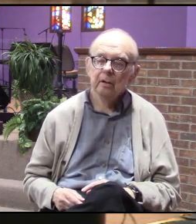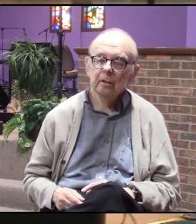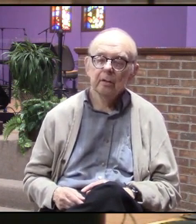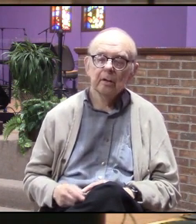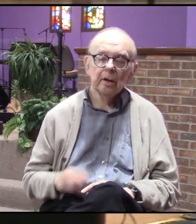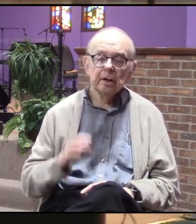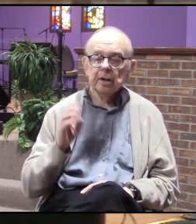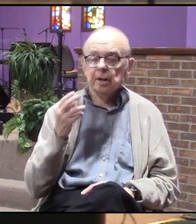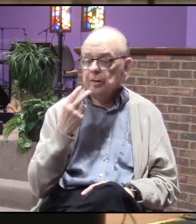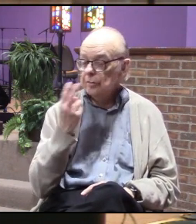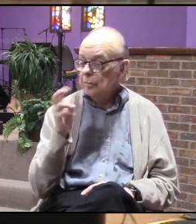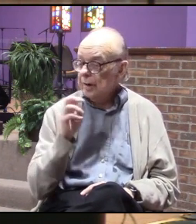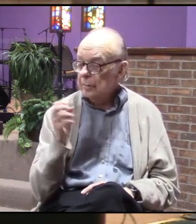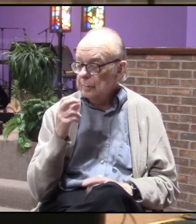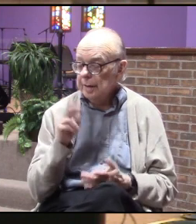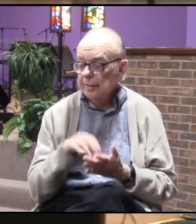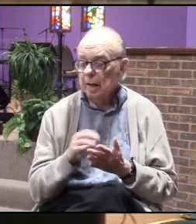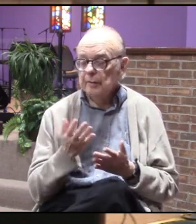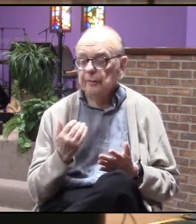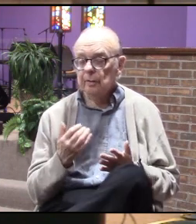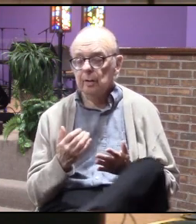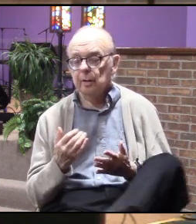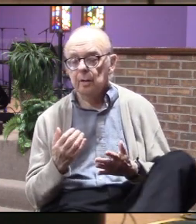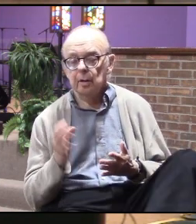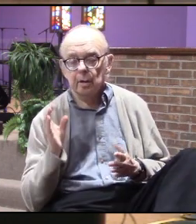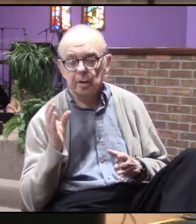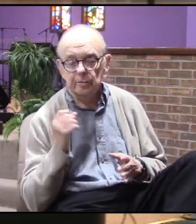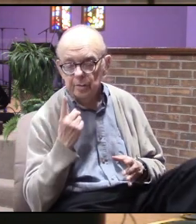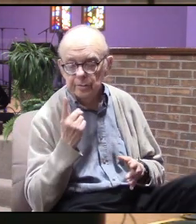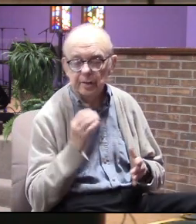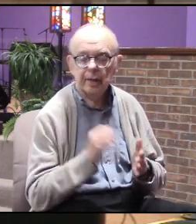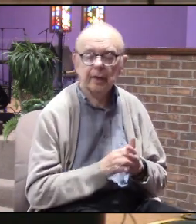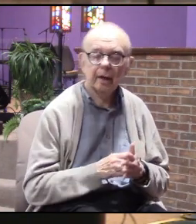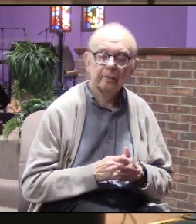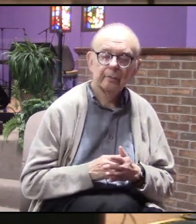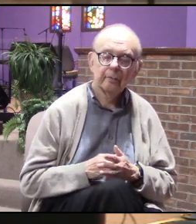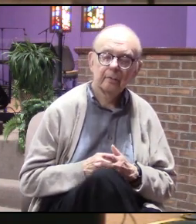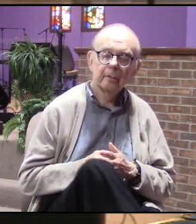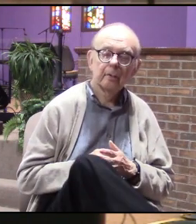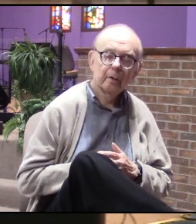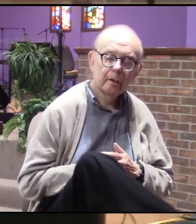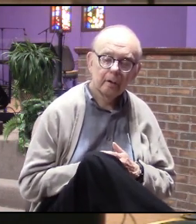Did you ever read that? Did you ever catch that?